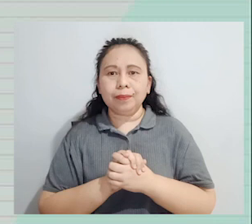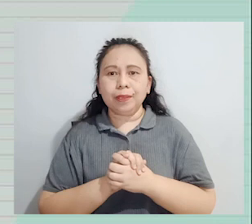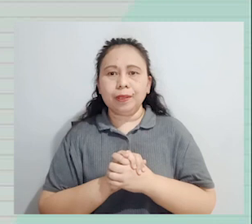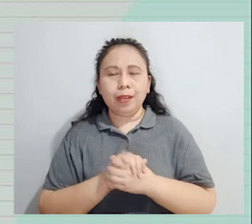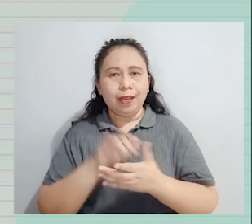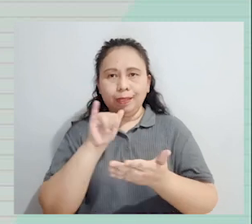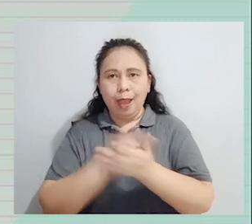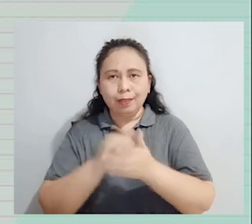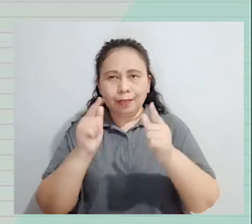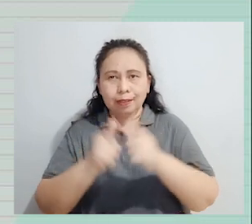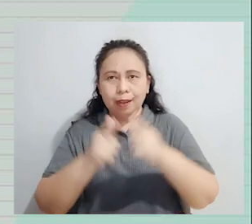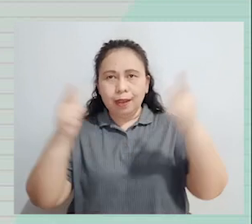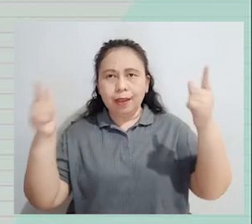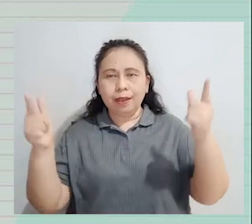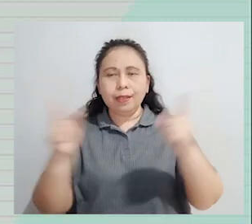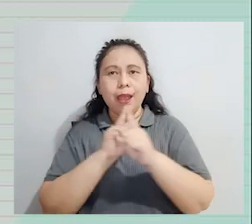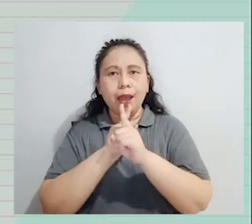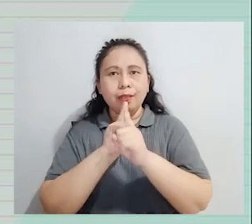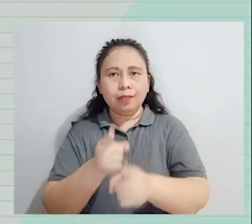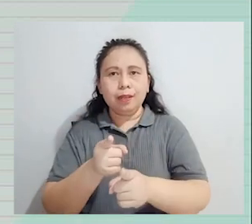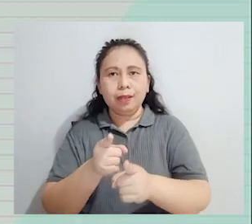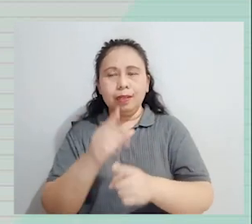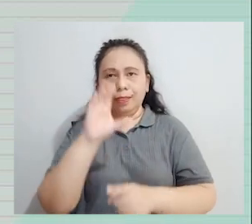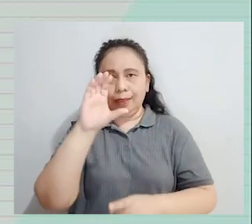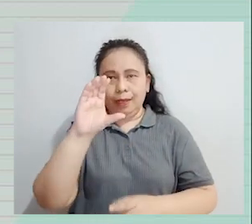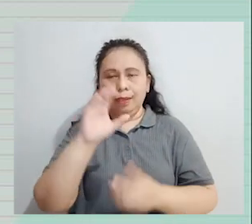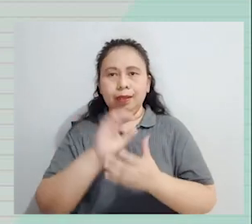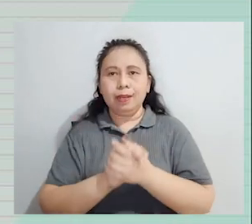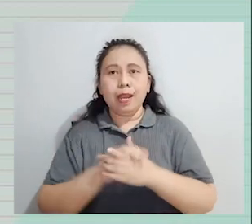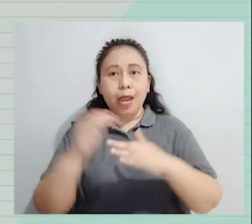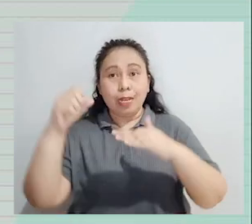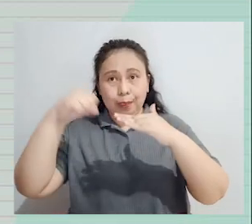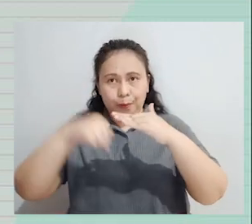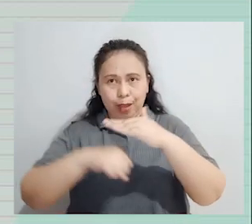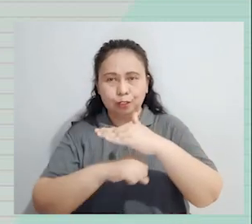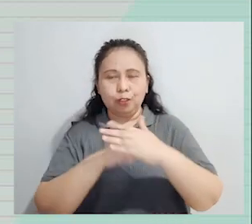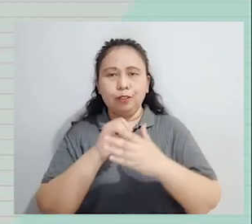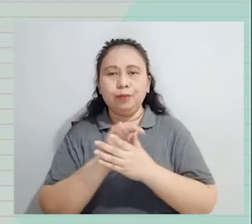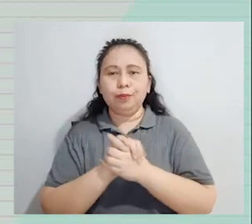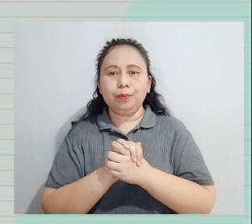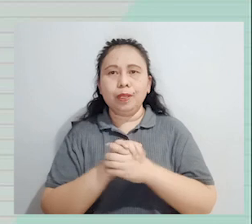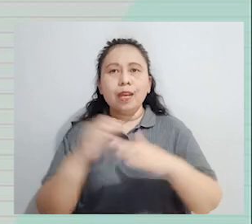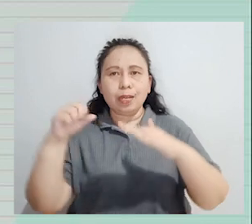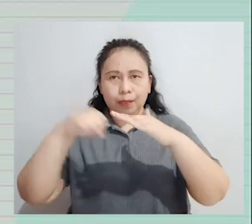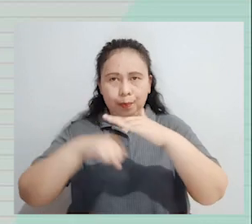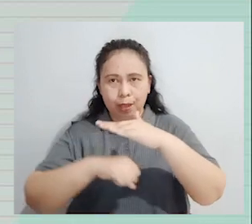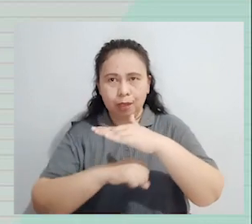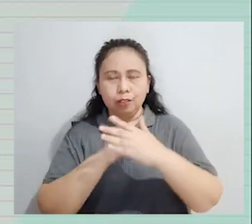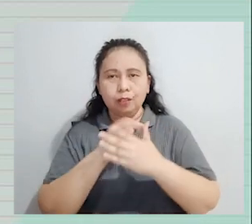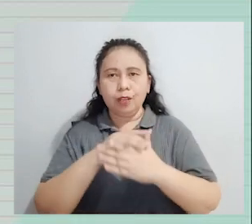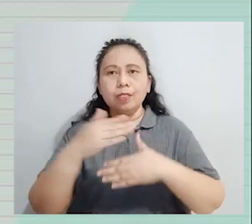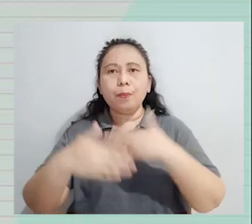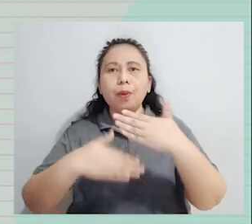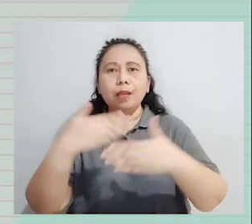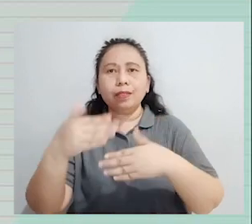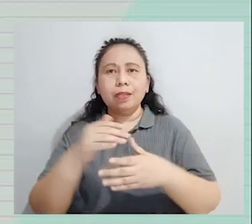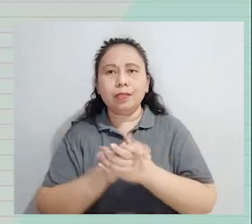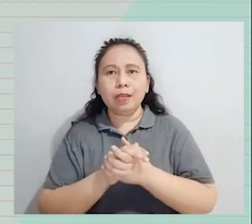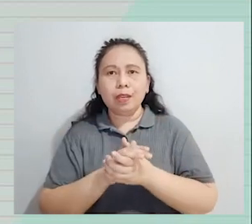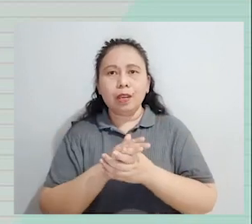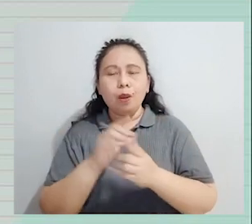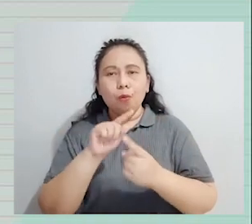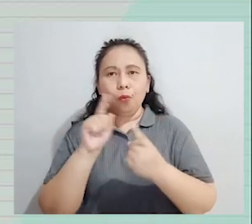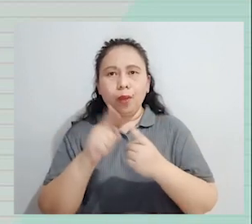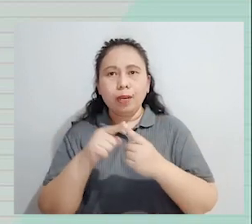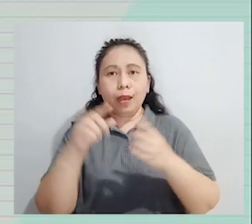That's great! The answer is letter C. Subduction. Subduction is the process when a